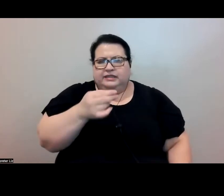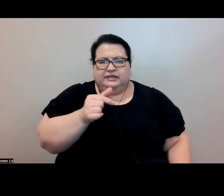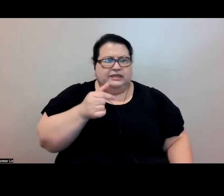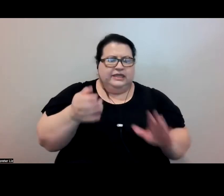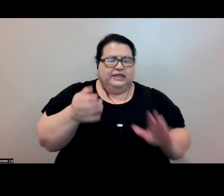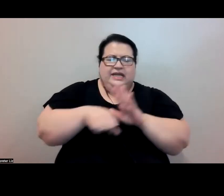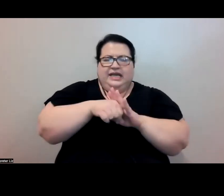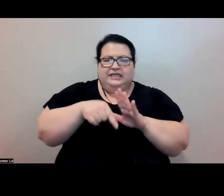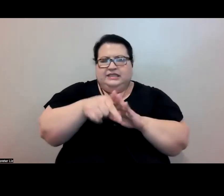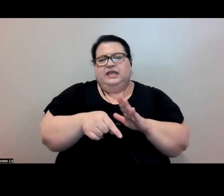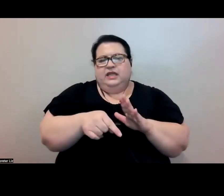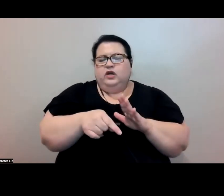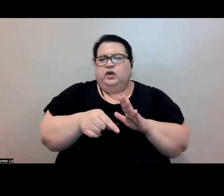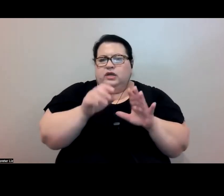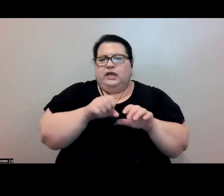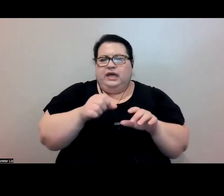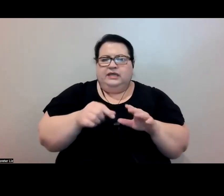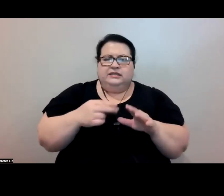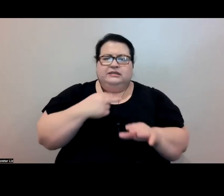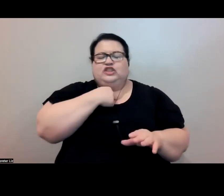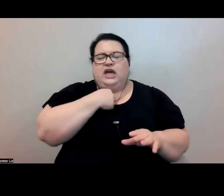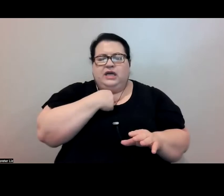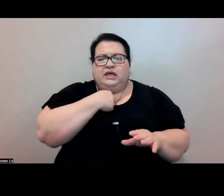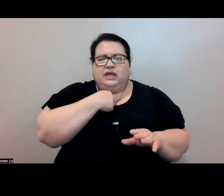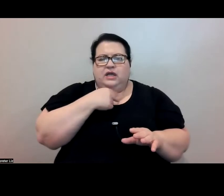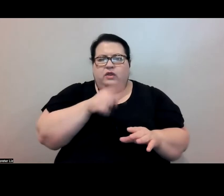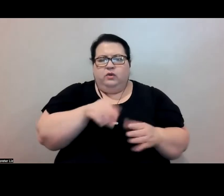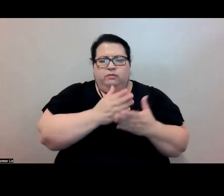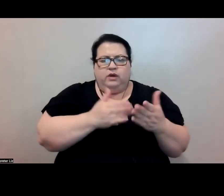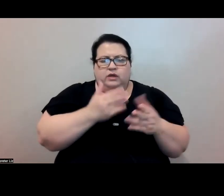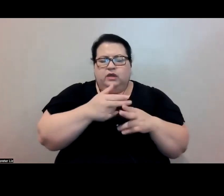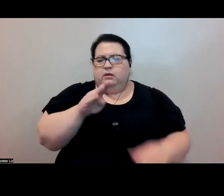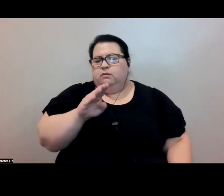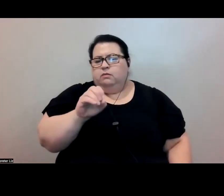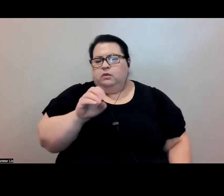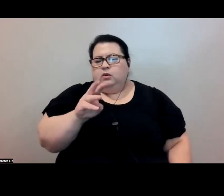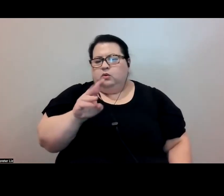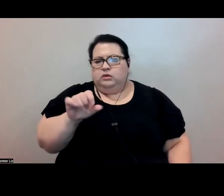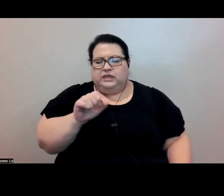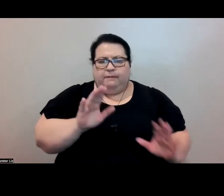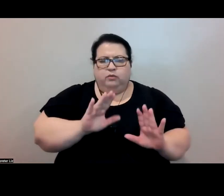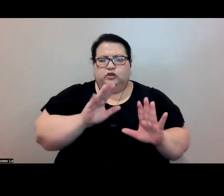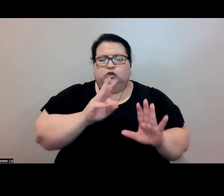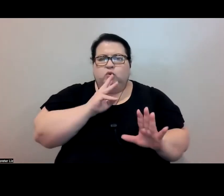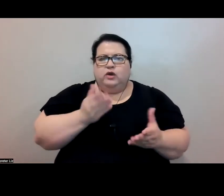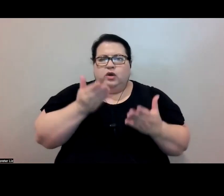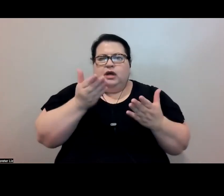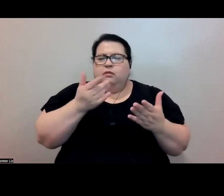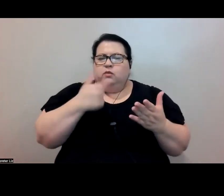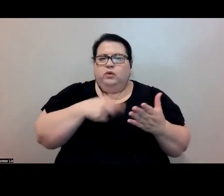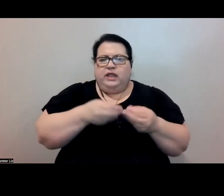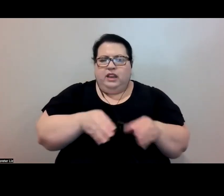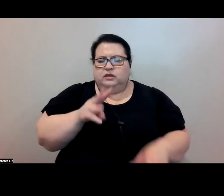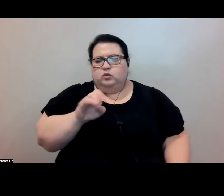casing, and it can jam the impellers in these parts called the bowls, which pushes the water up. We lost a well